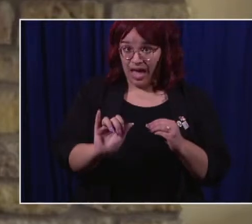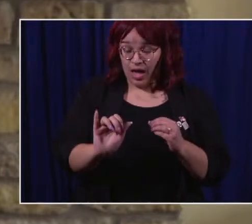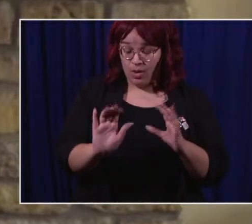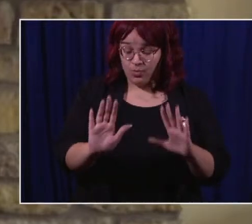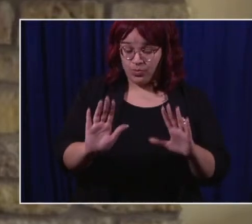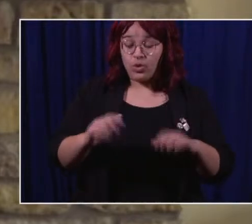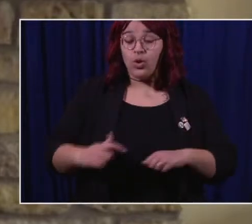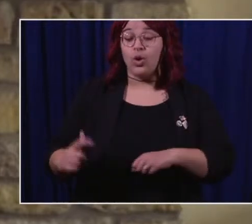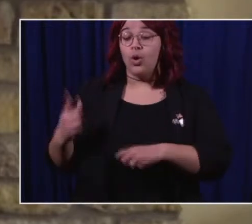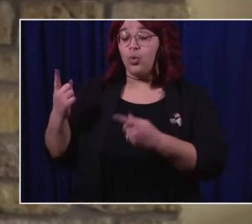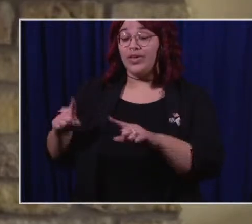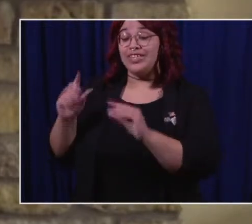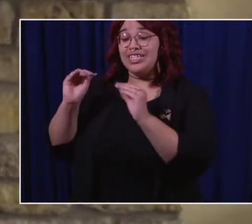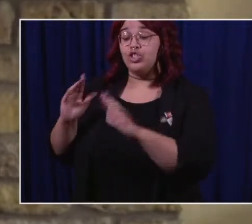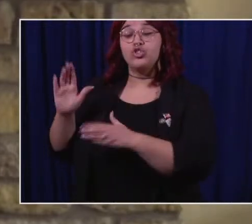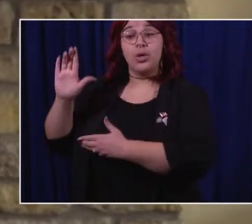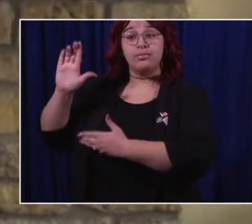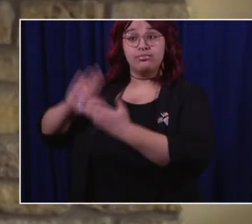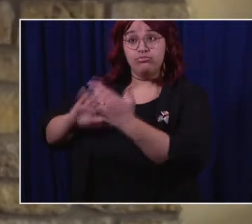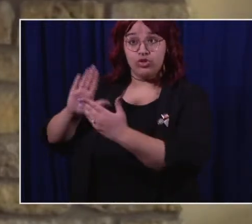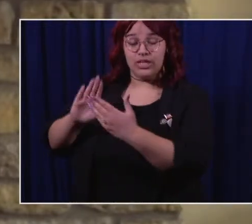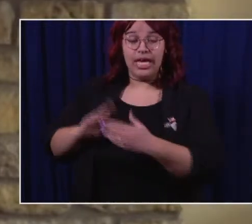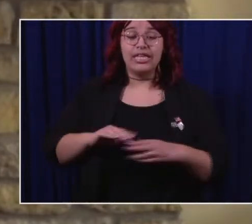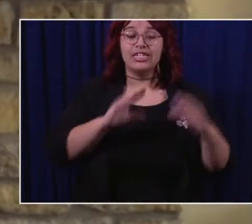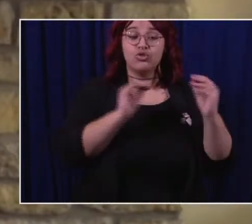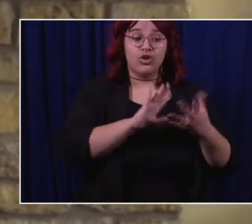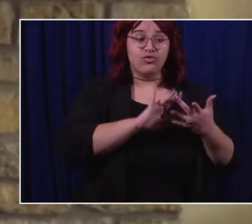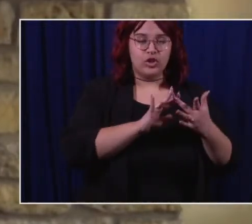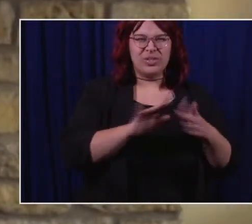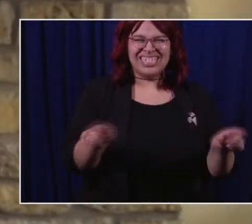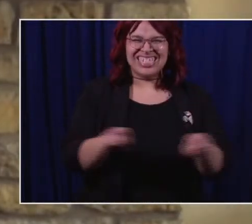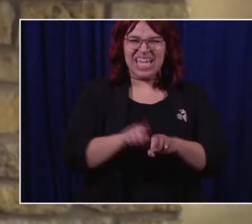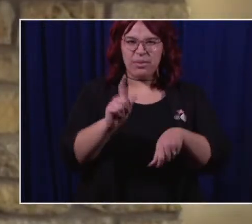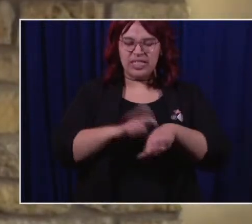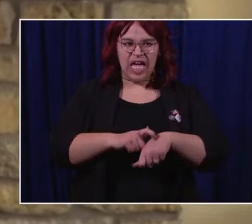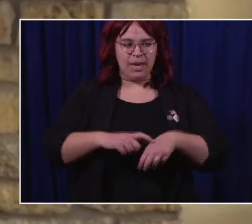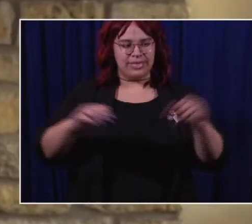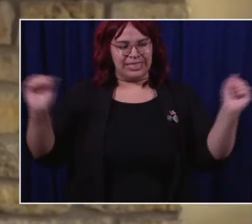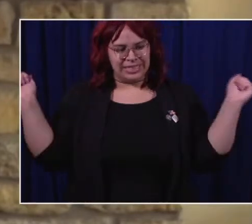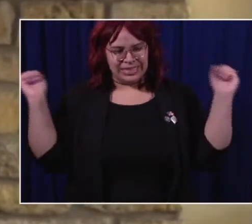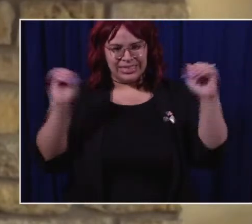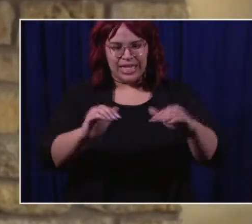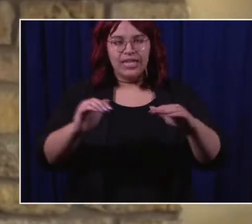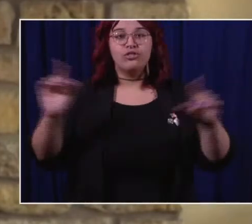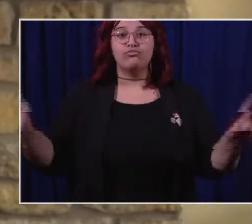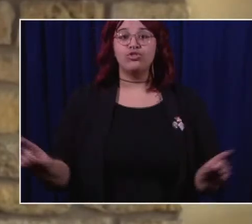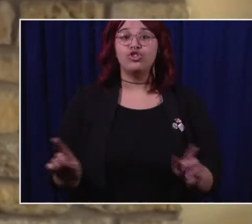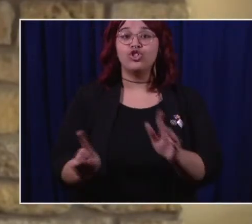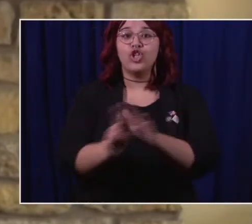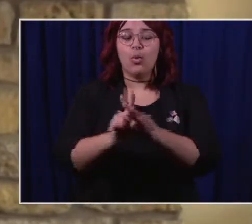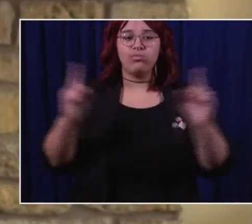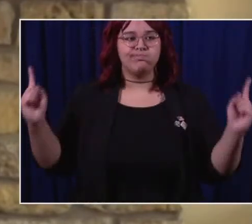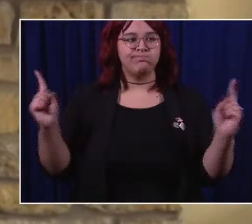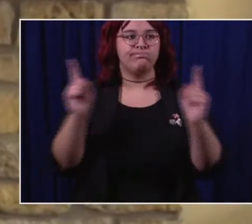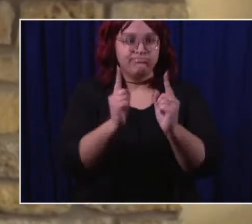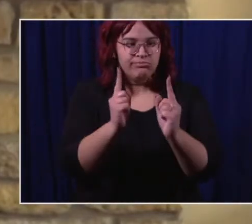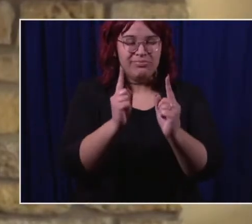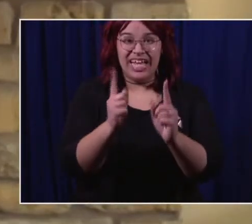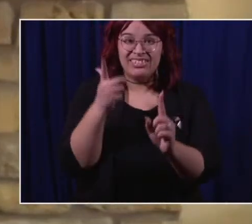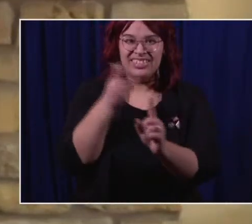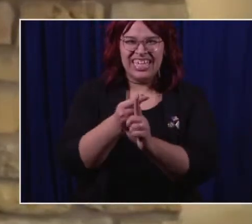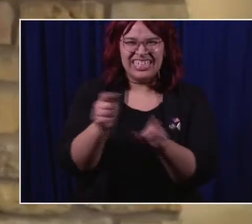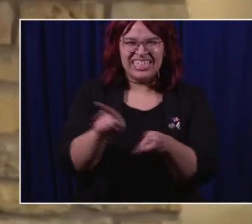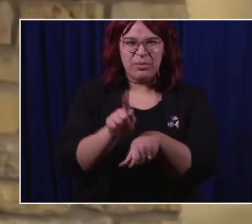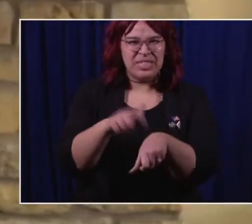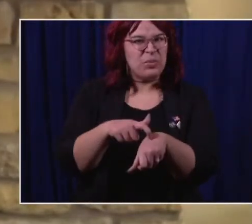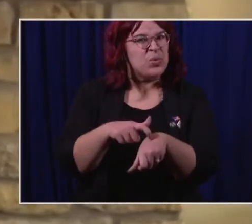if so, why? And what is your timetable on when the Johnson & Johnson vaccine will arrive in Ohio? Thank you. Yeah, well, it